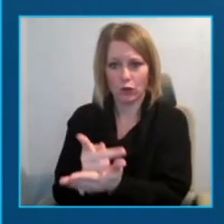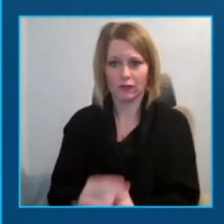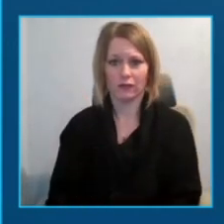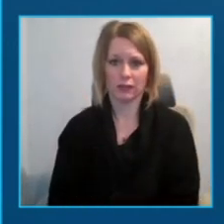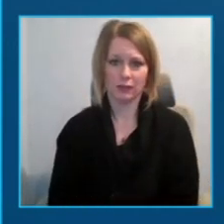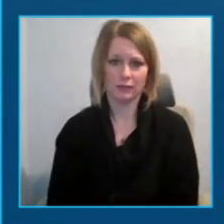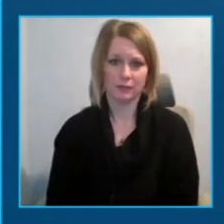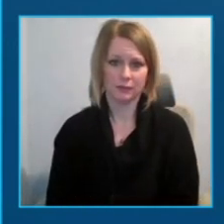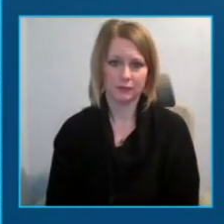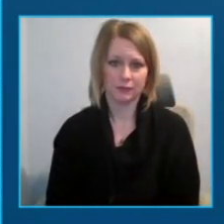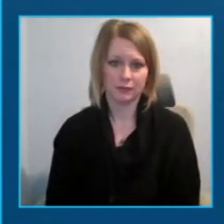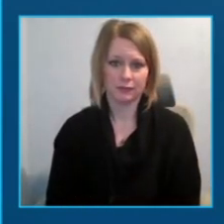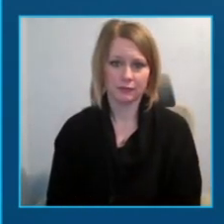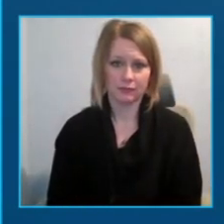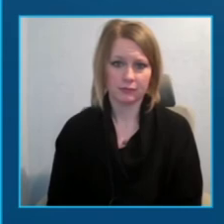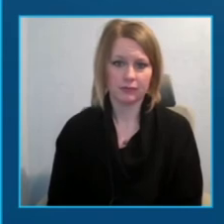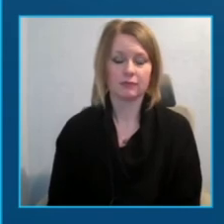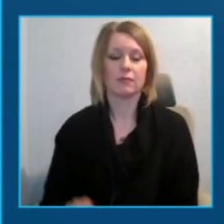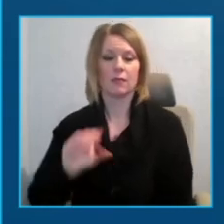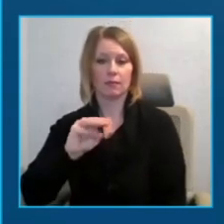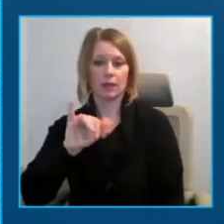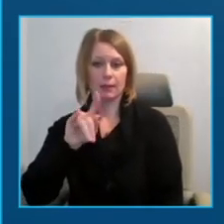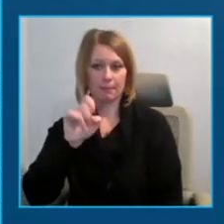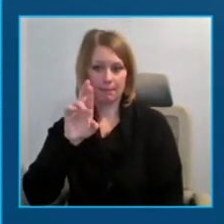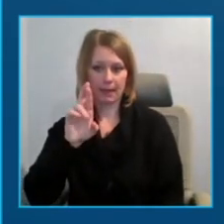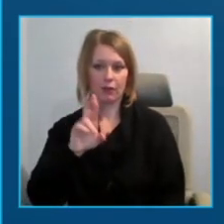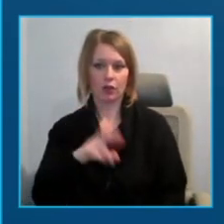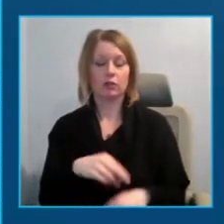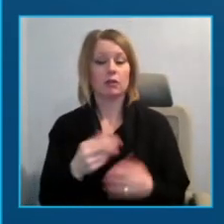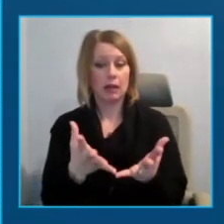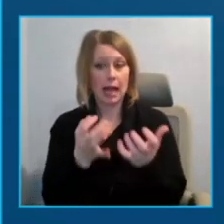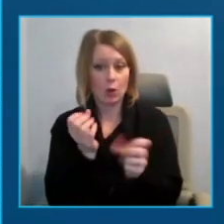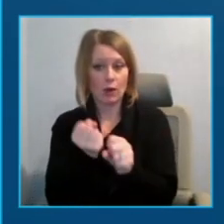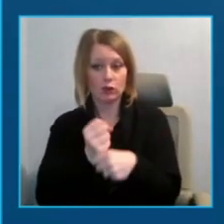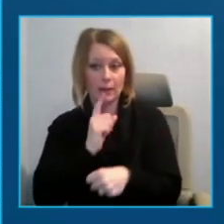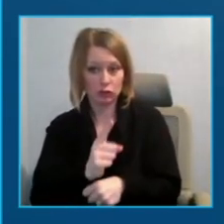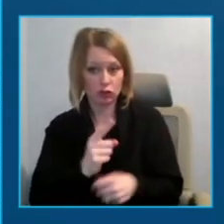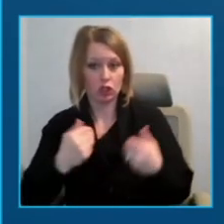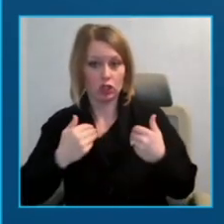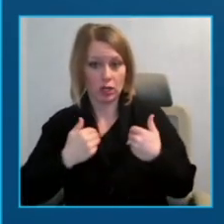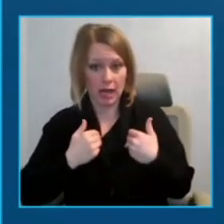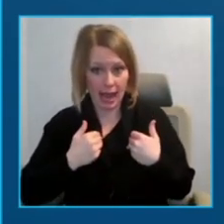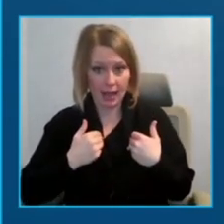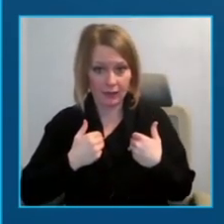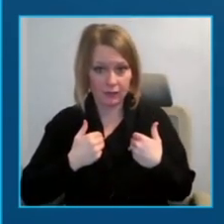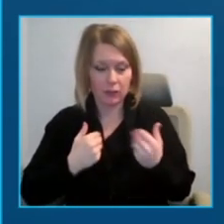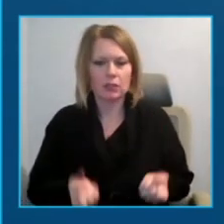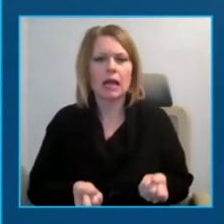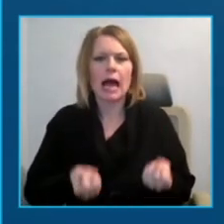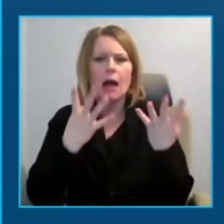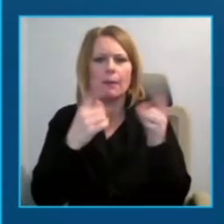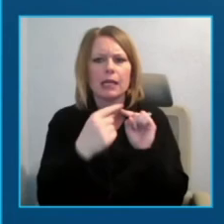I want to make sure that we have the number of opposed.